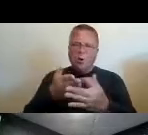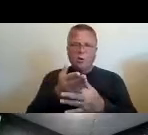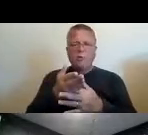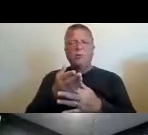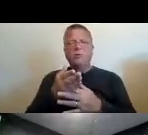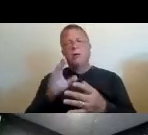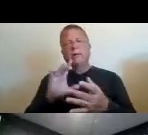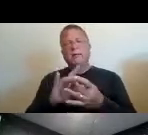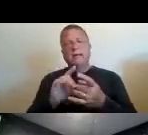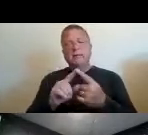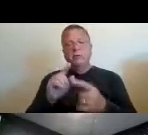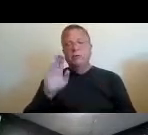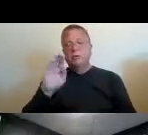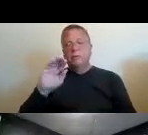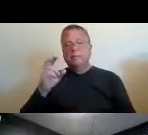connection to the Beechwood